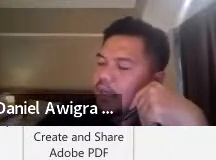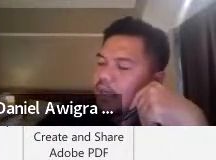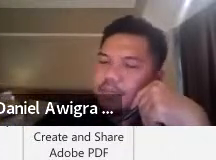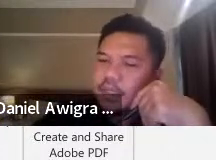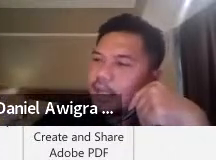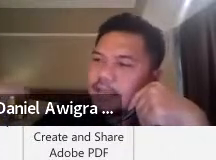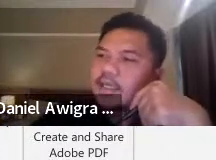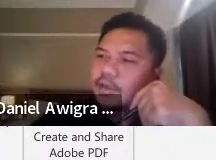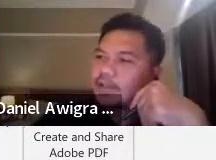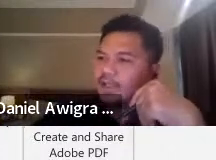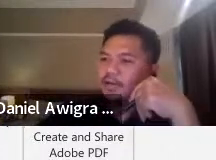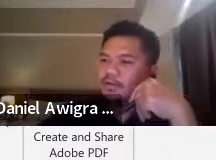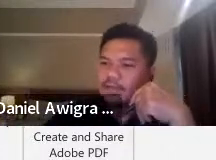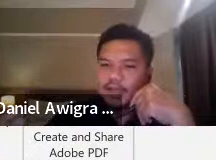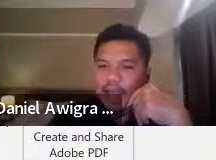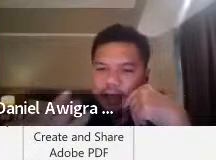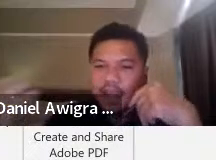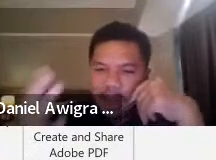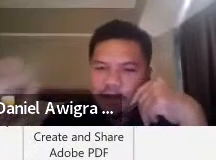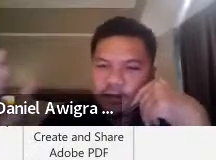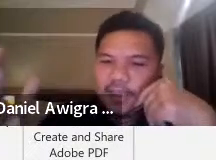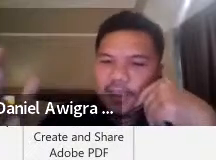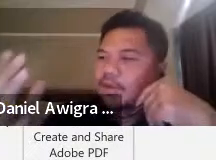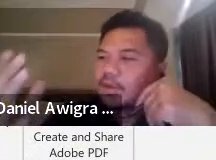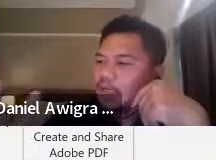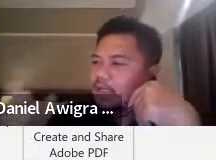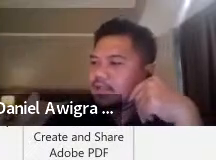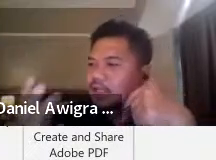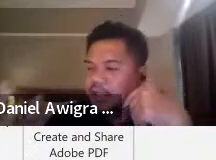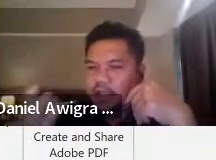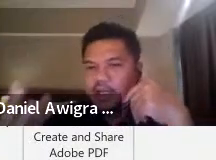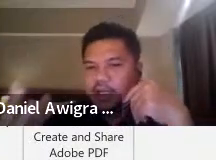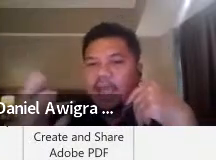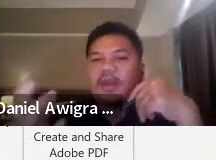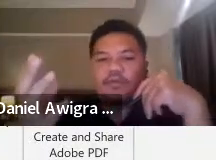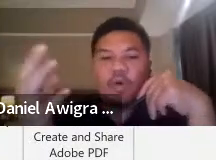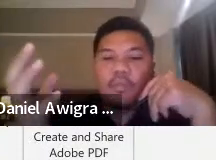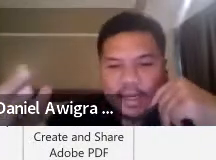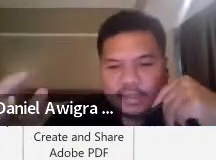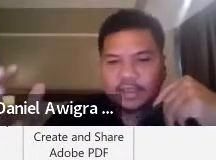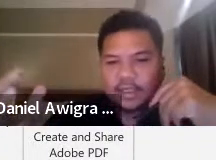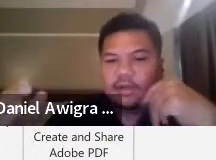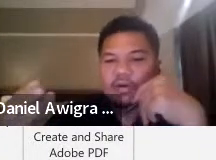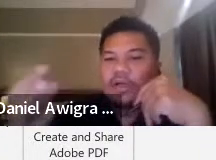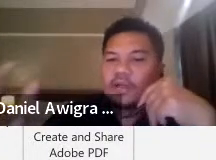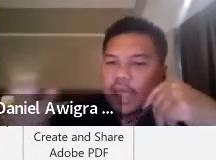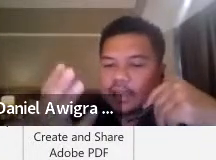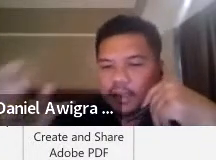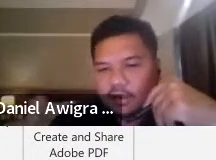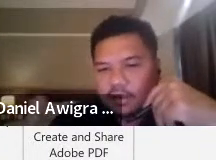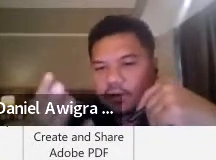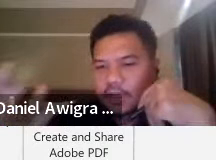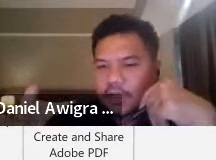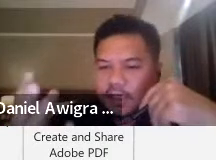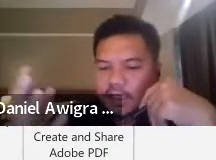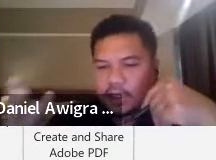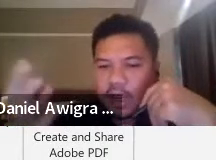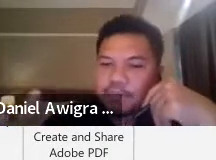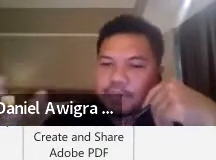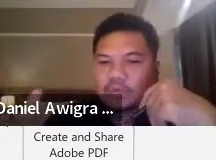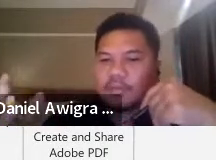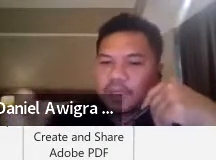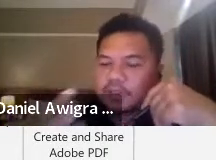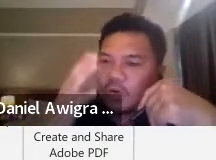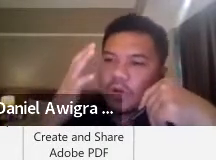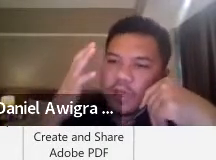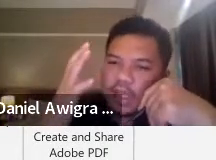also can be executed, And I don't think it is a kind of comparison, that, really,